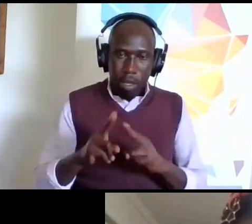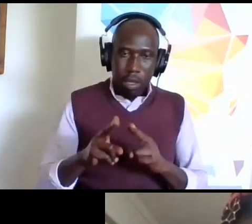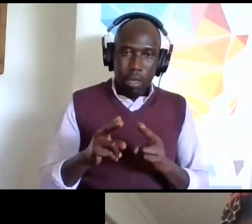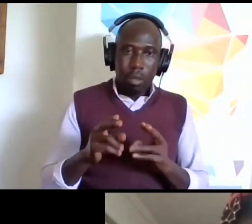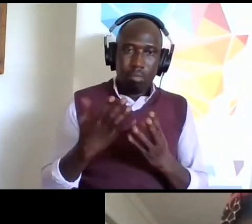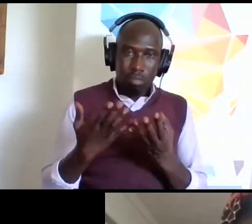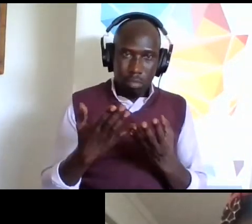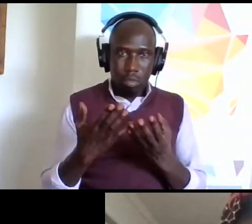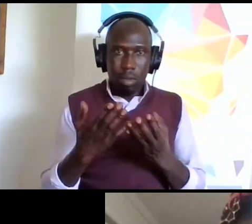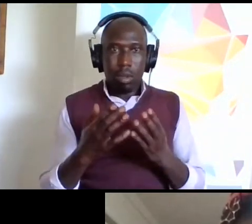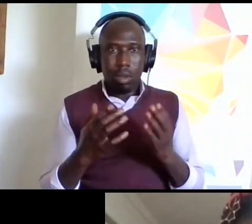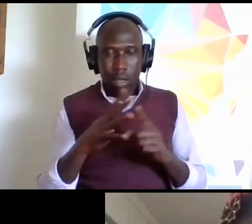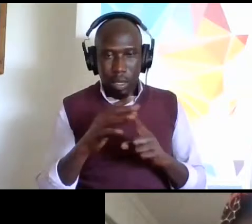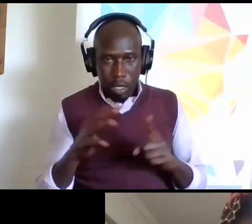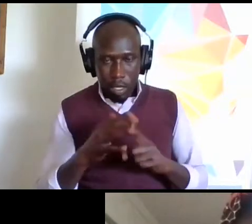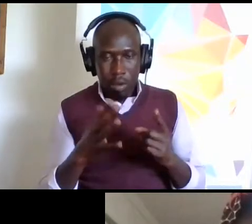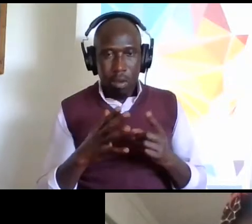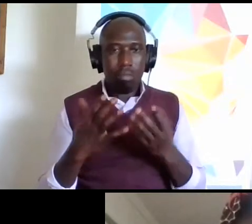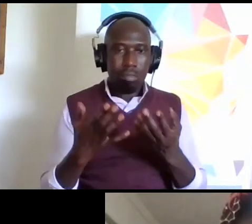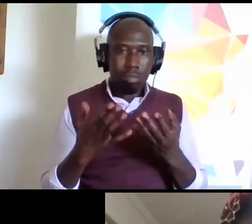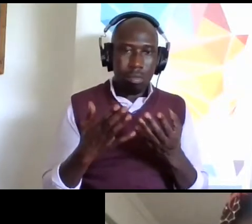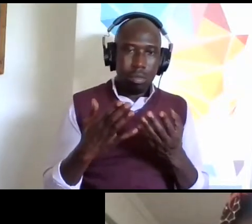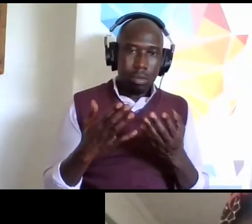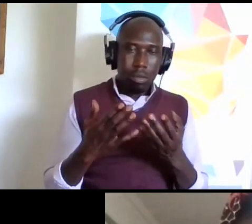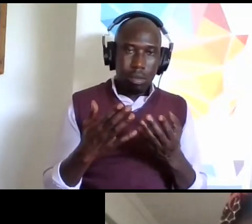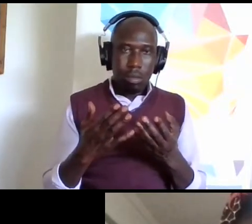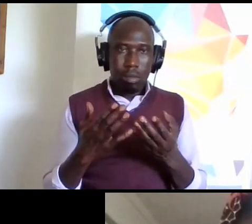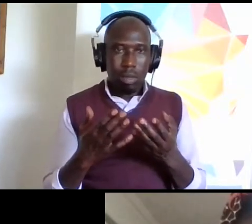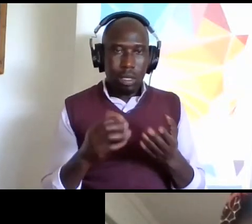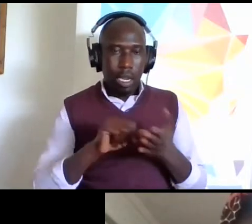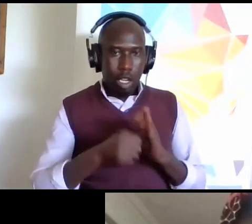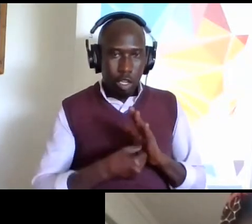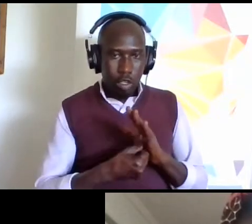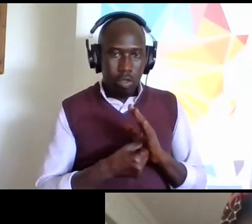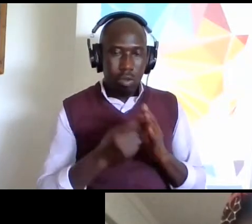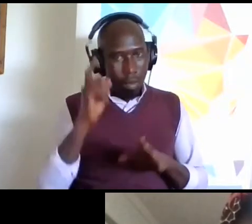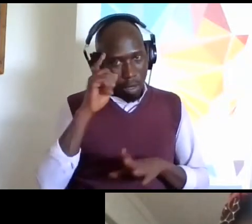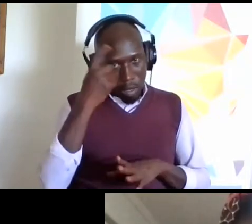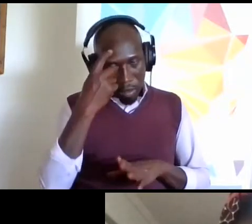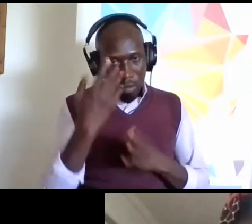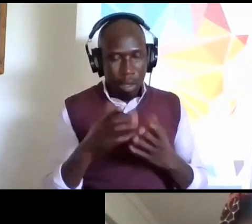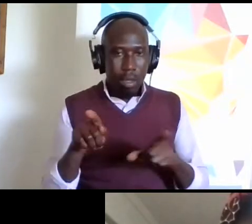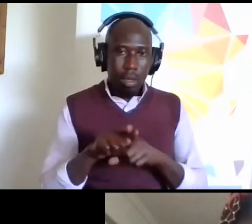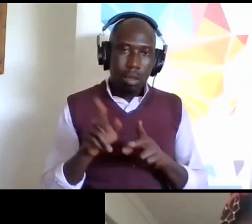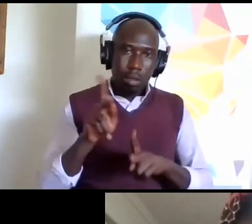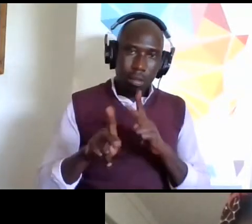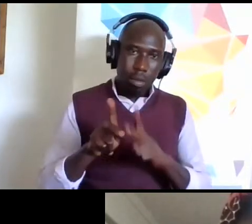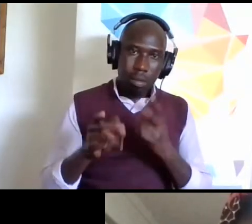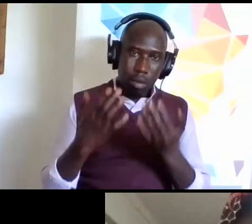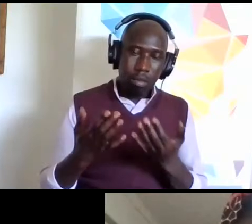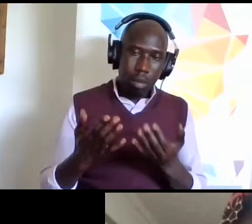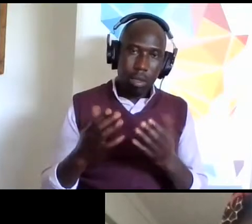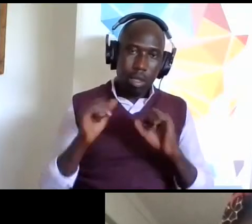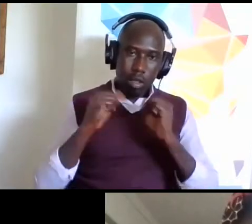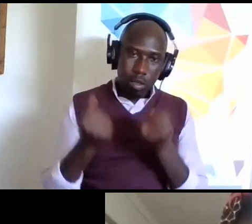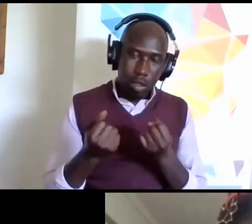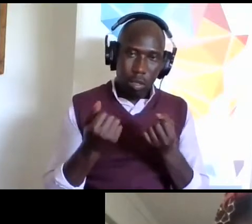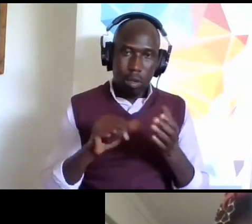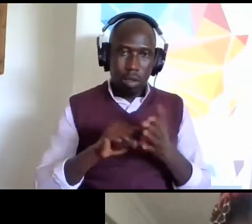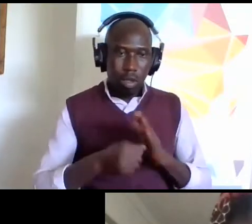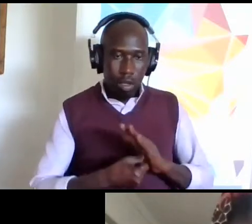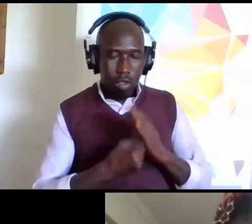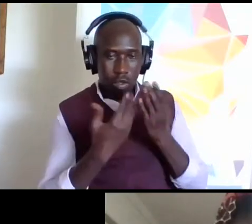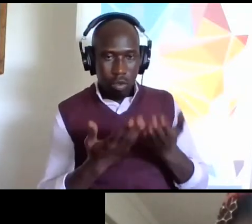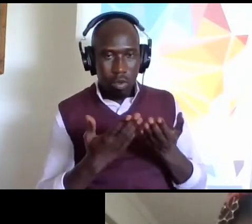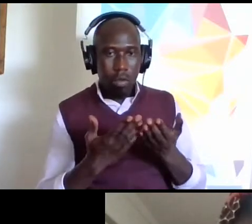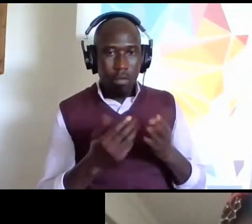identity and its rollout by governments remains a topical issue among citizens and civil society. Concerns have been raised,